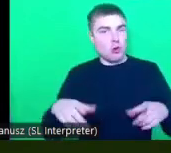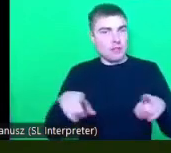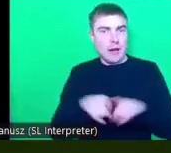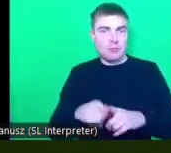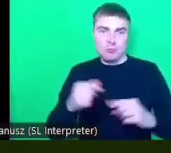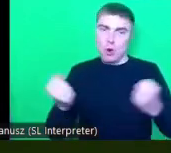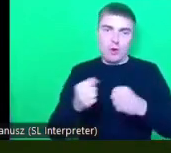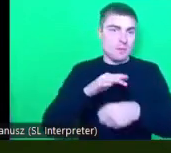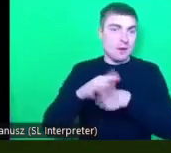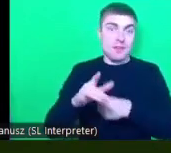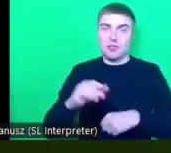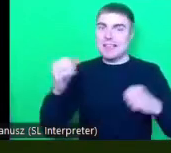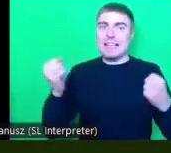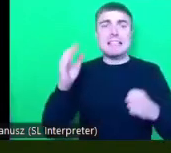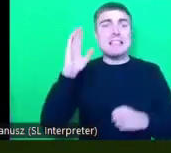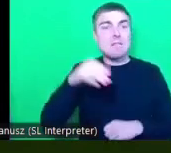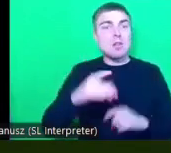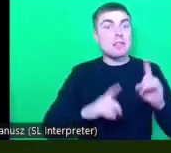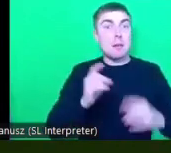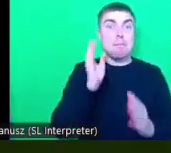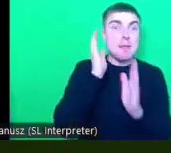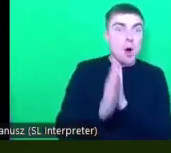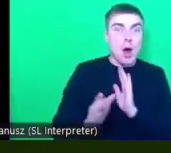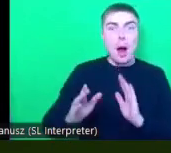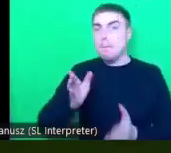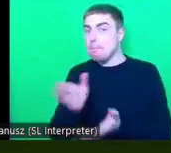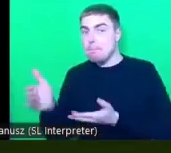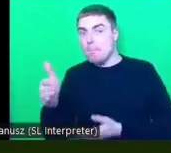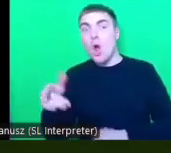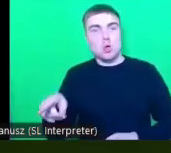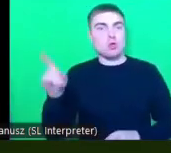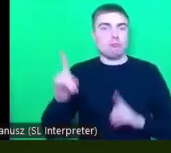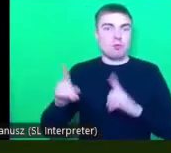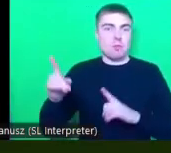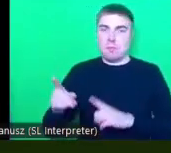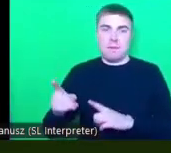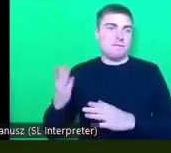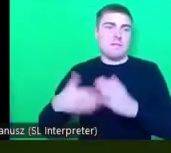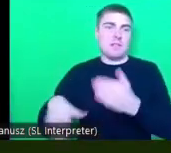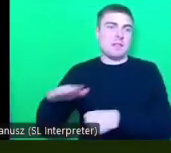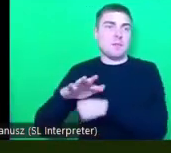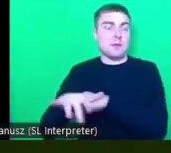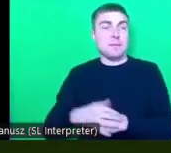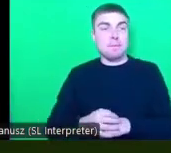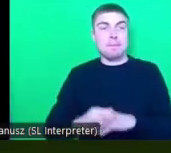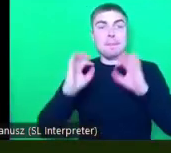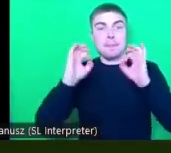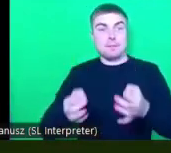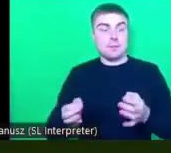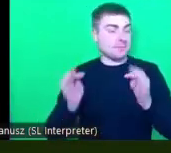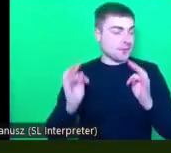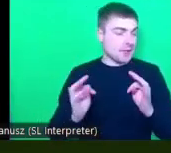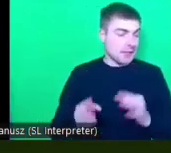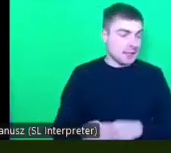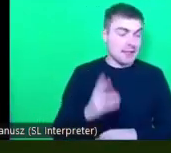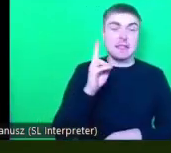So, and then a few words about trophic cascades. So the impact of predators on prey through either direct or